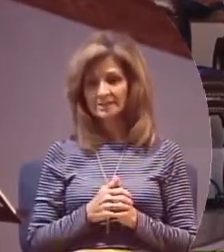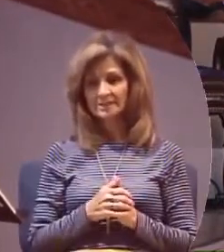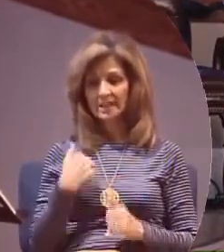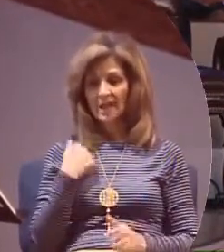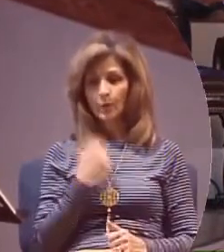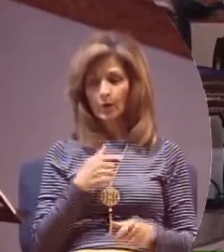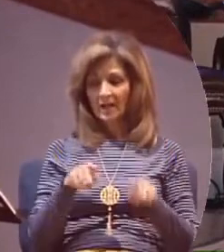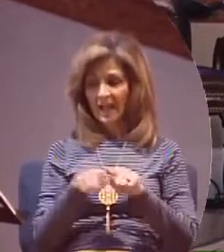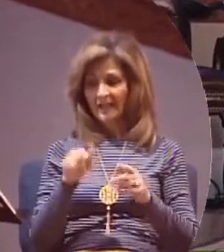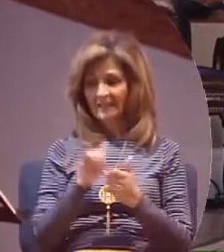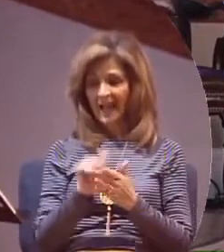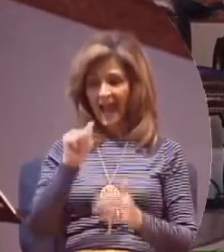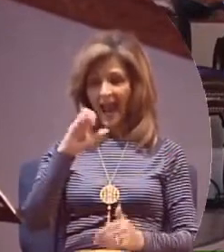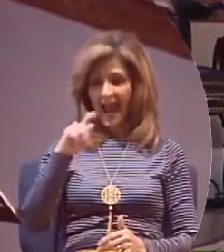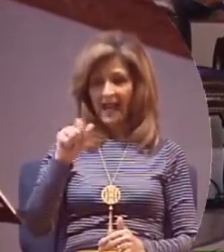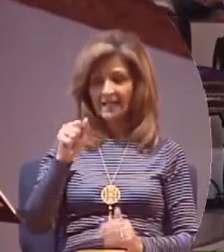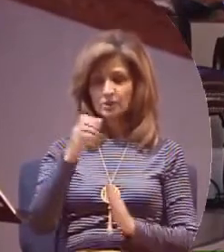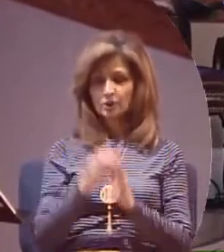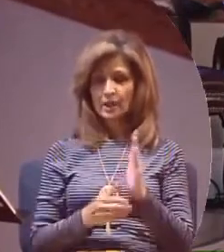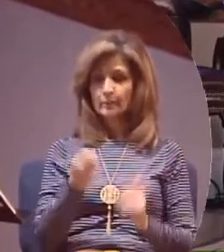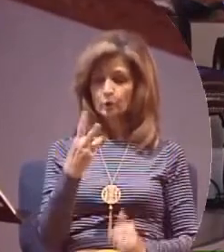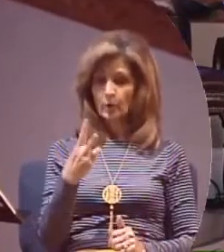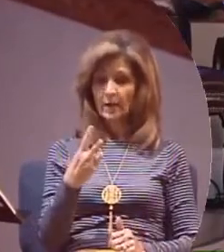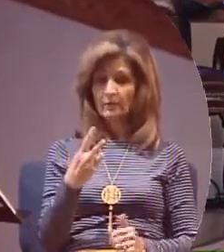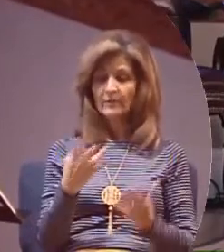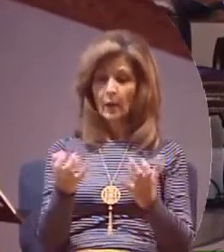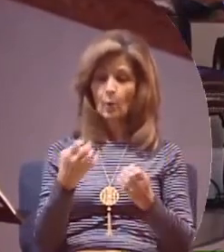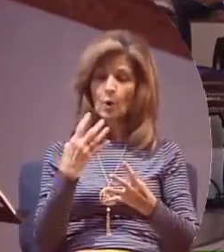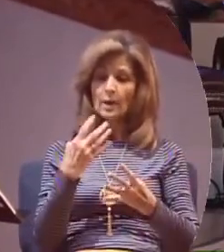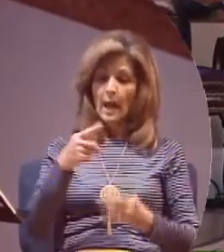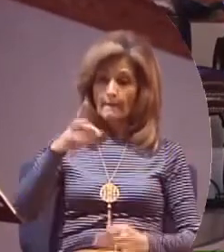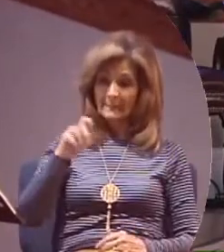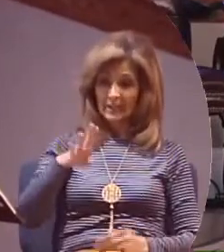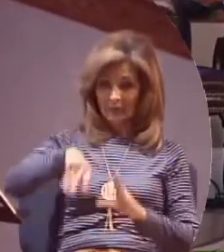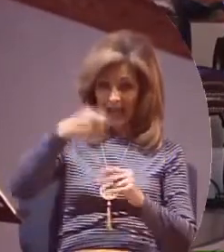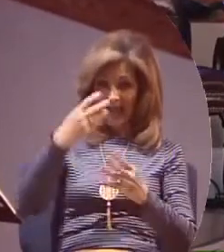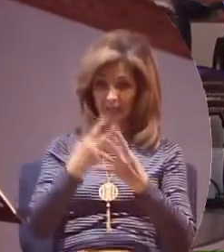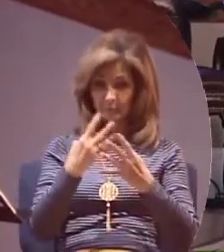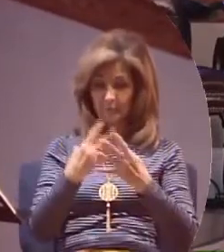that in Acts chapter 12 when they were praying for Peter to get out of prison. They were down there at